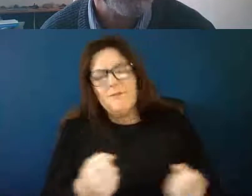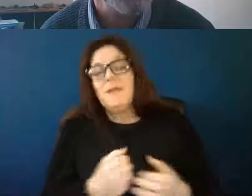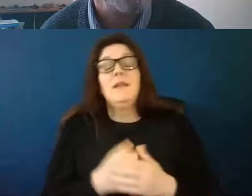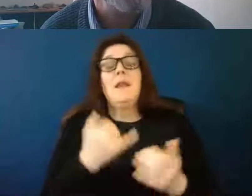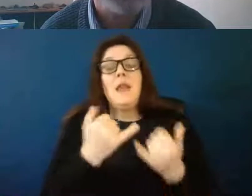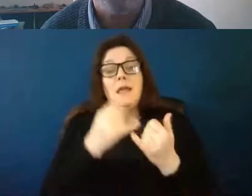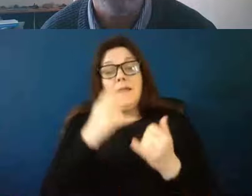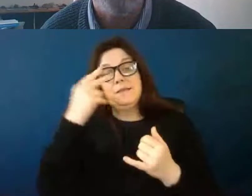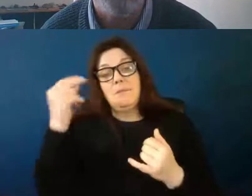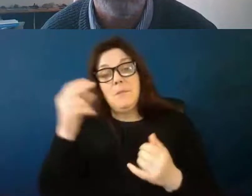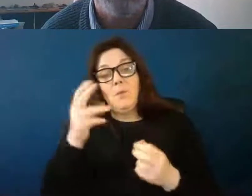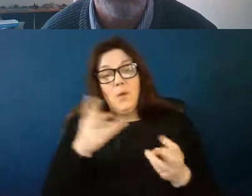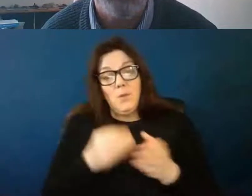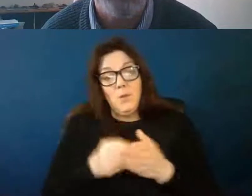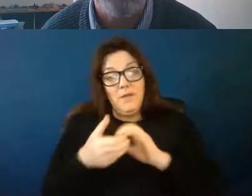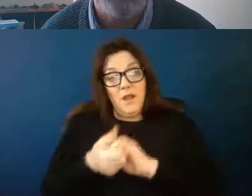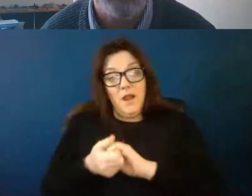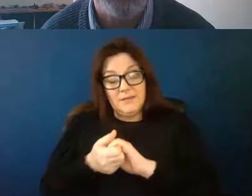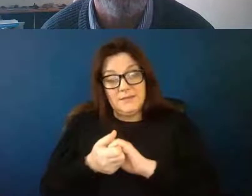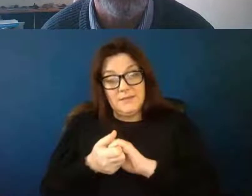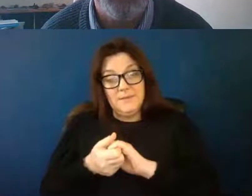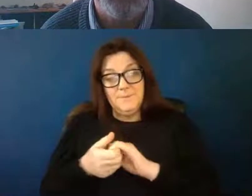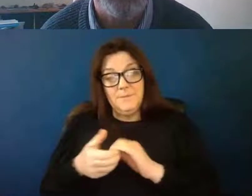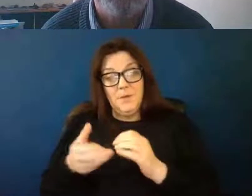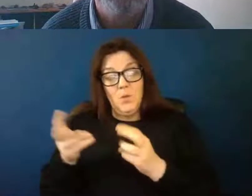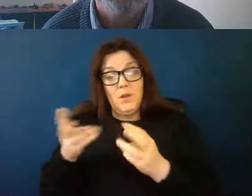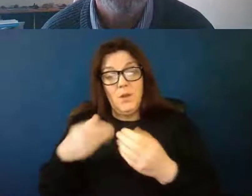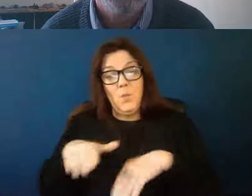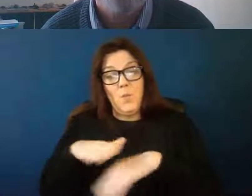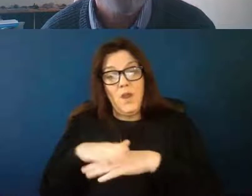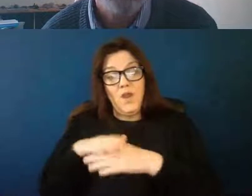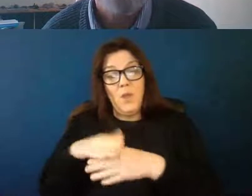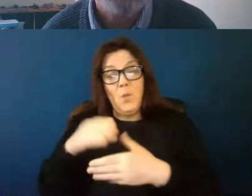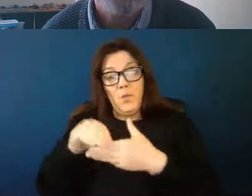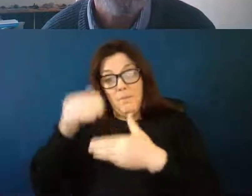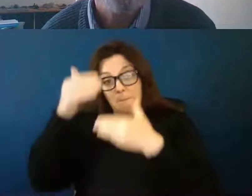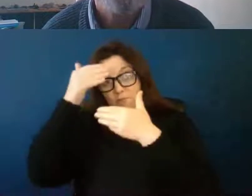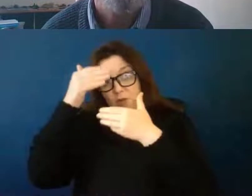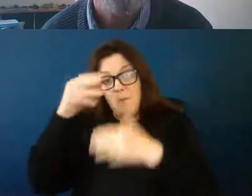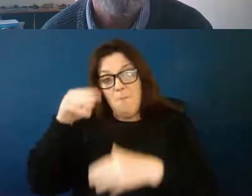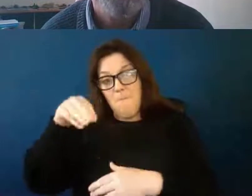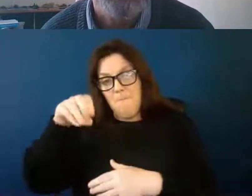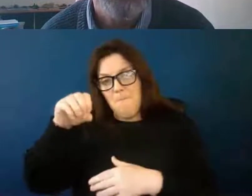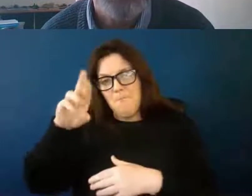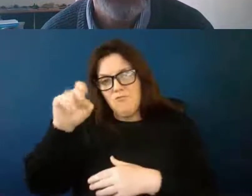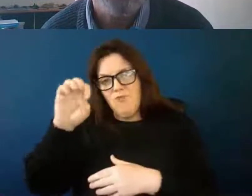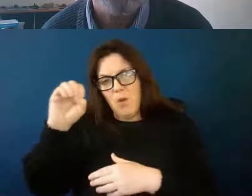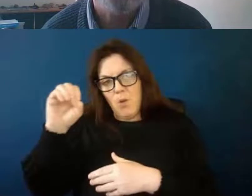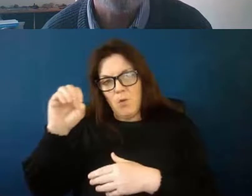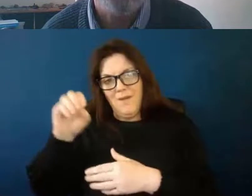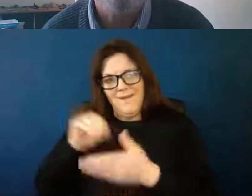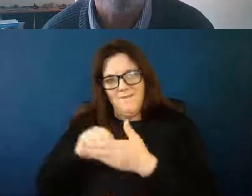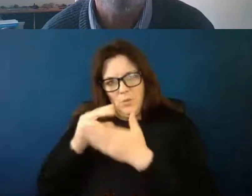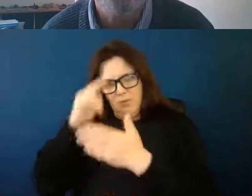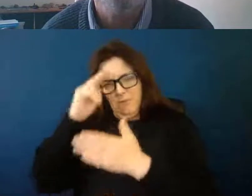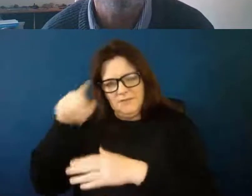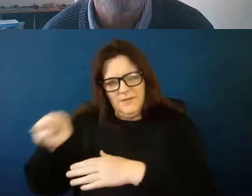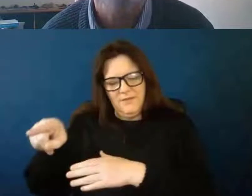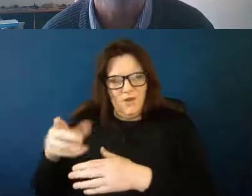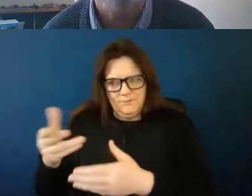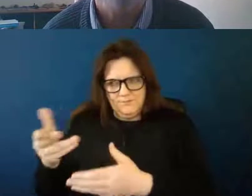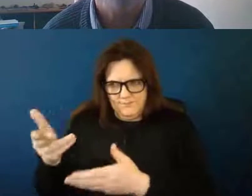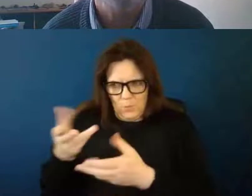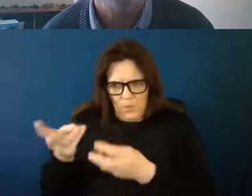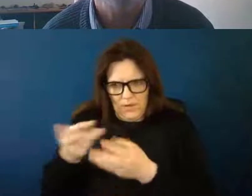working with colleagues at the University of Ibn Zor in Morocco, it became clear that to me that they were